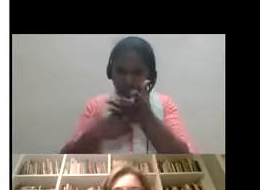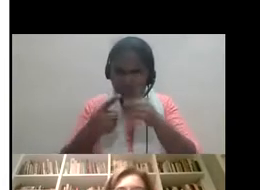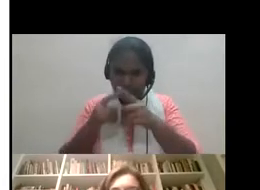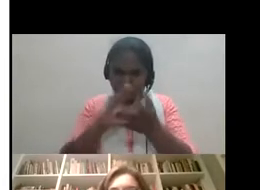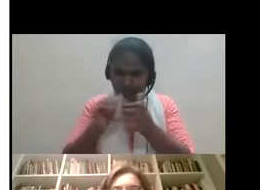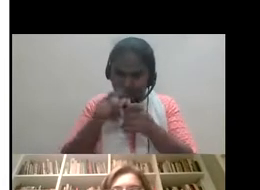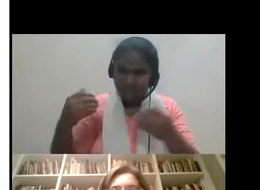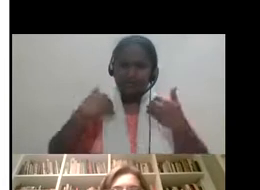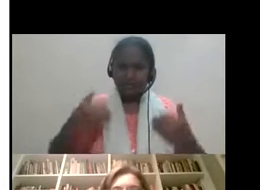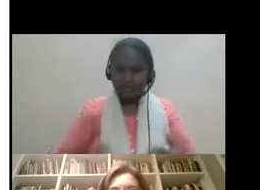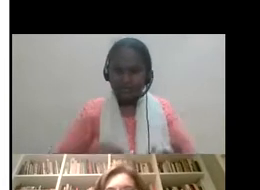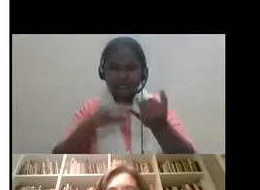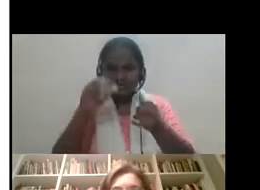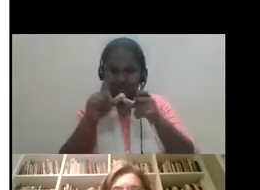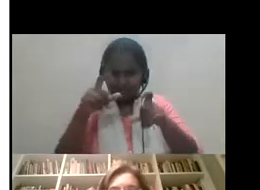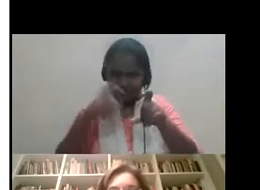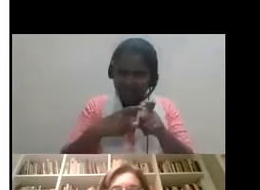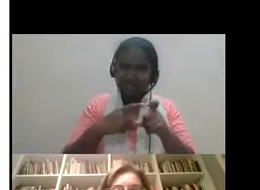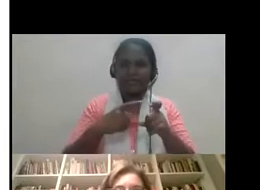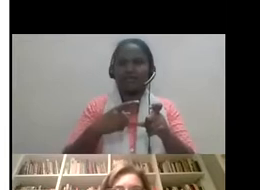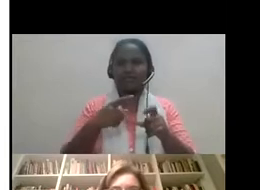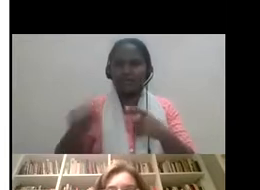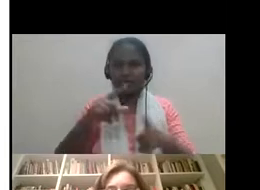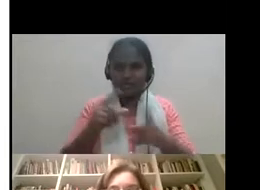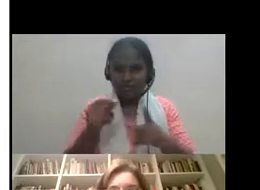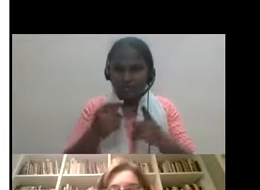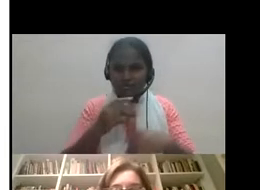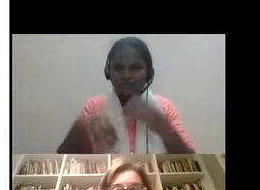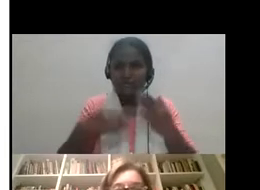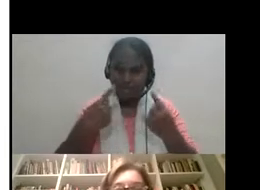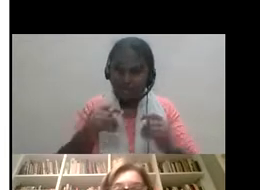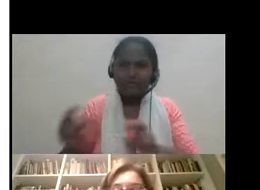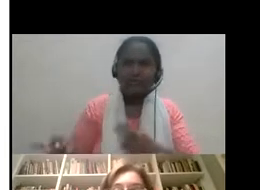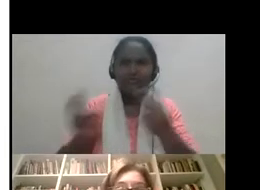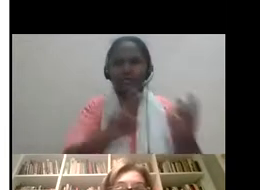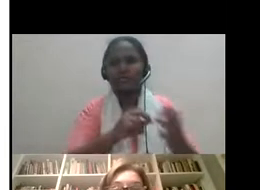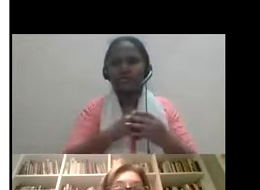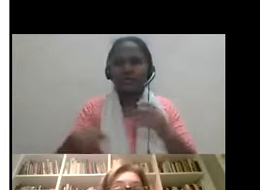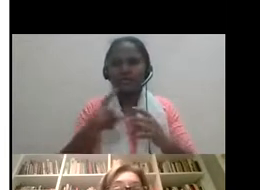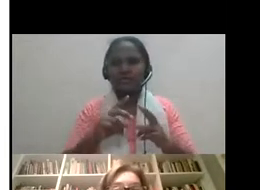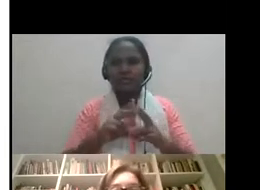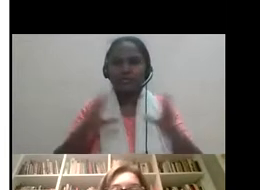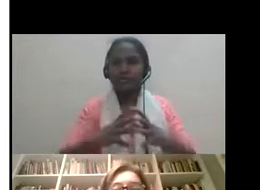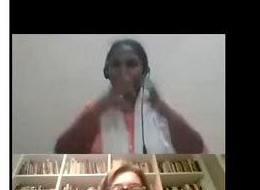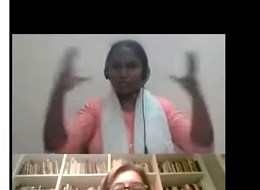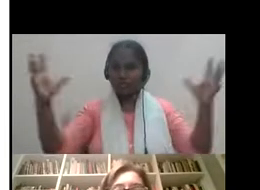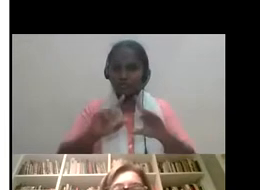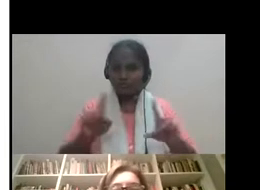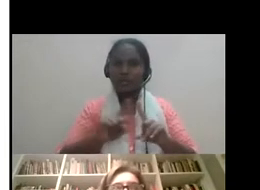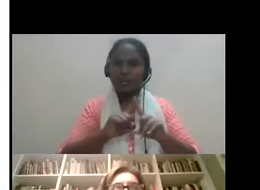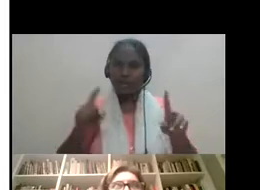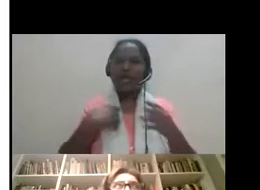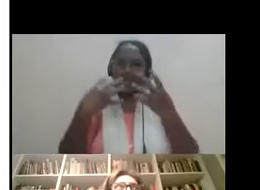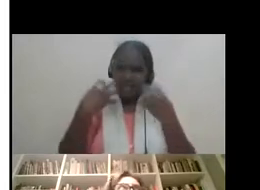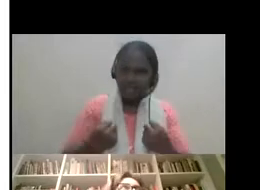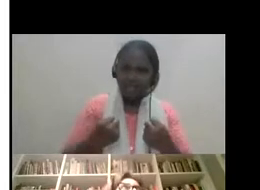a human scale installation or labyrinth that you would transfer. So it was not, it is not huge, but you do have